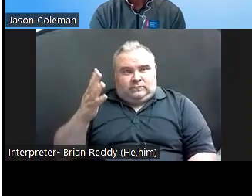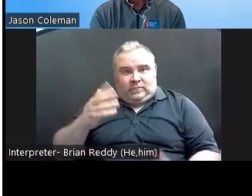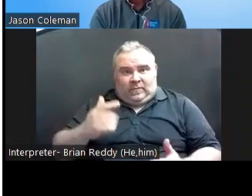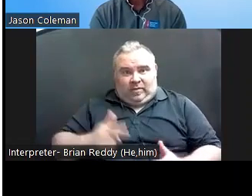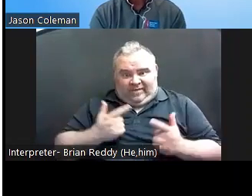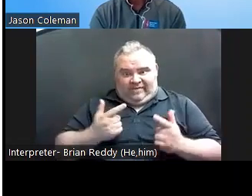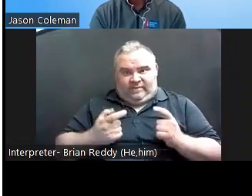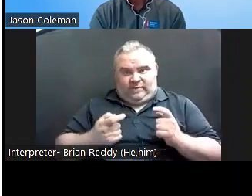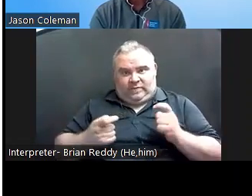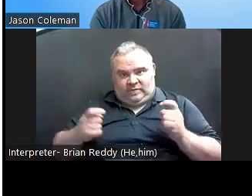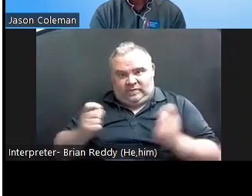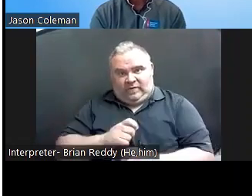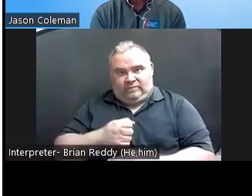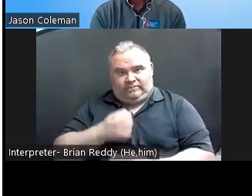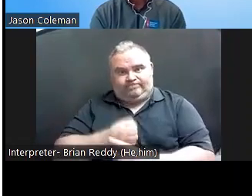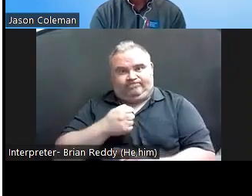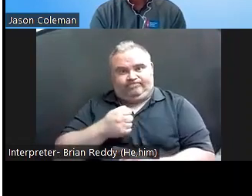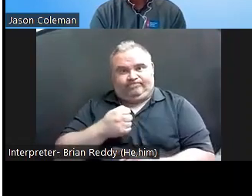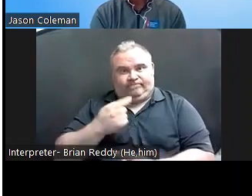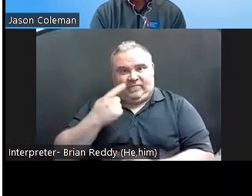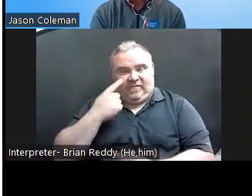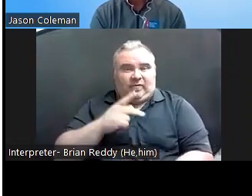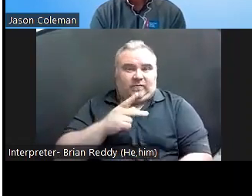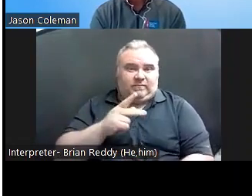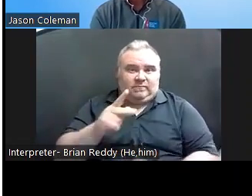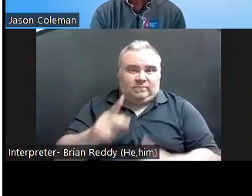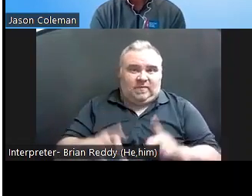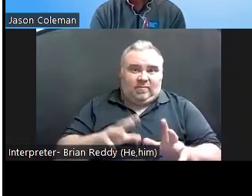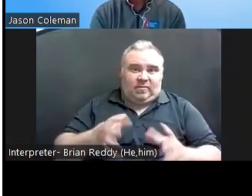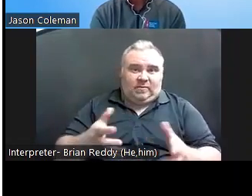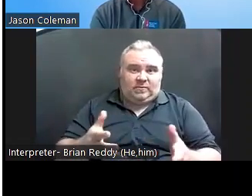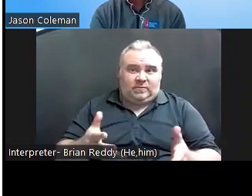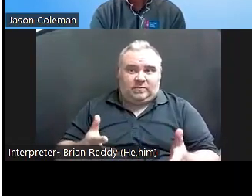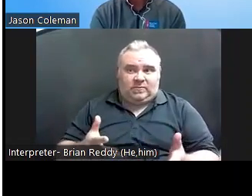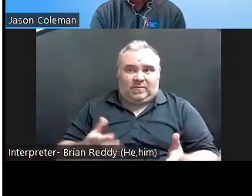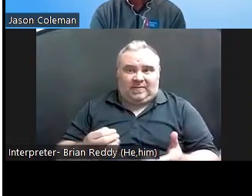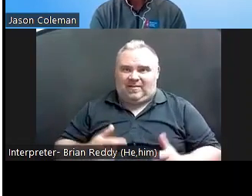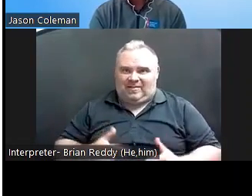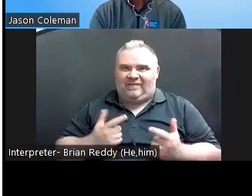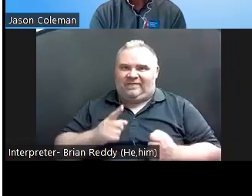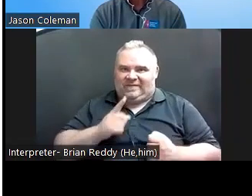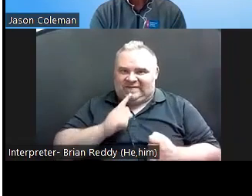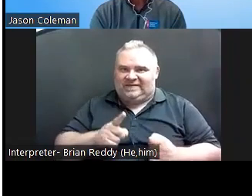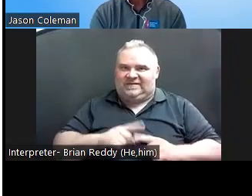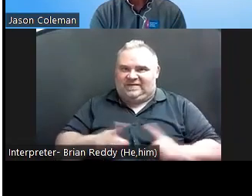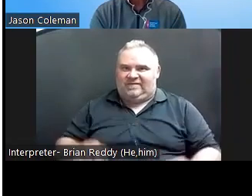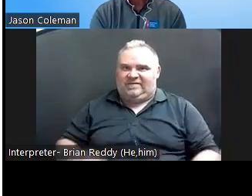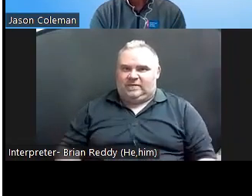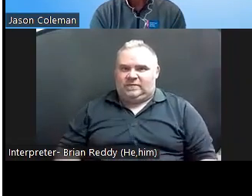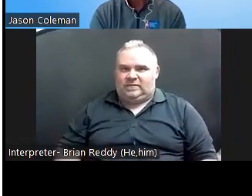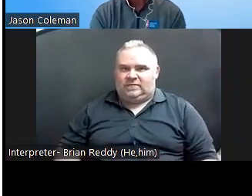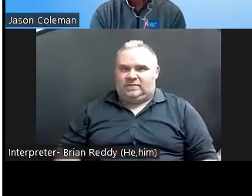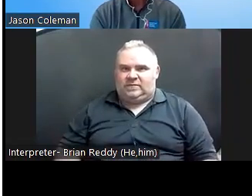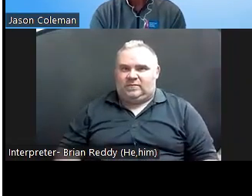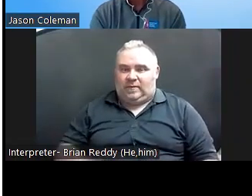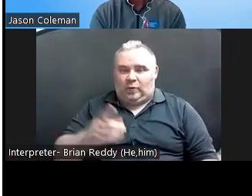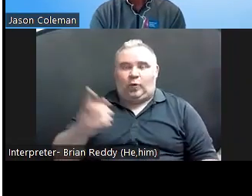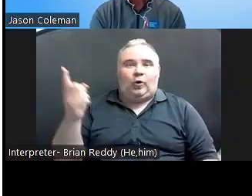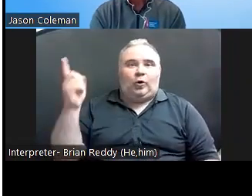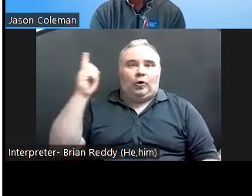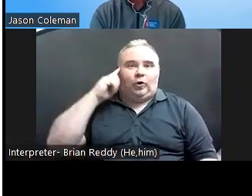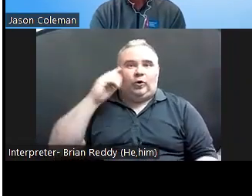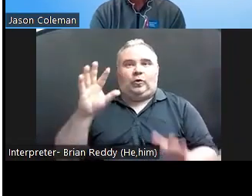life-changing event for patients, and life is different life is different once you've heard